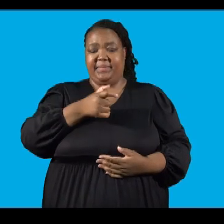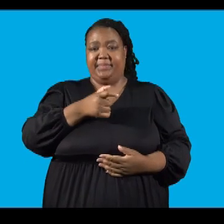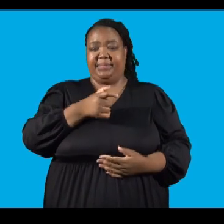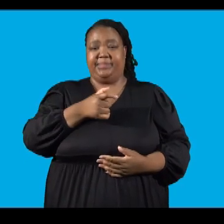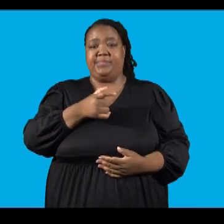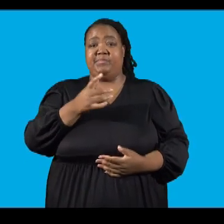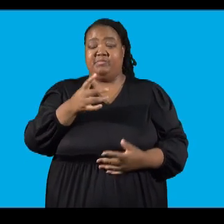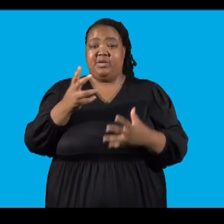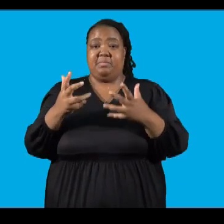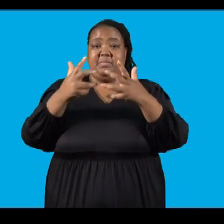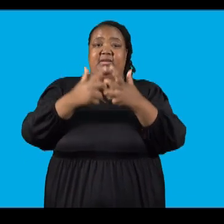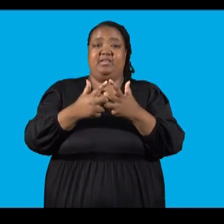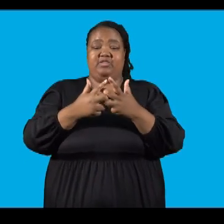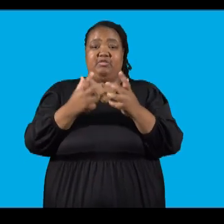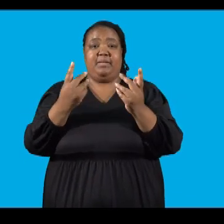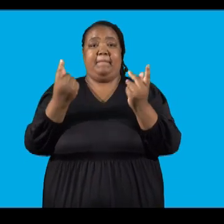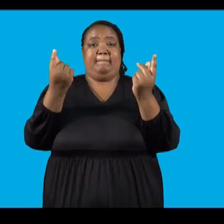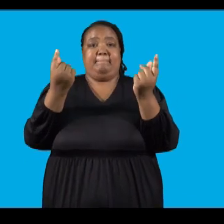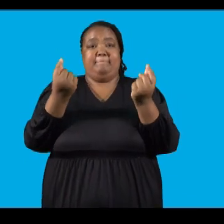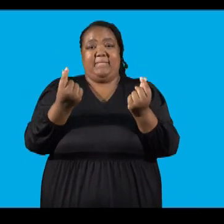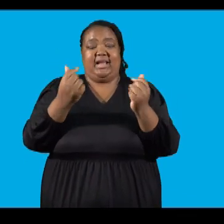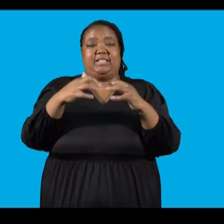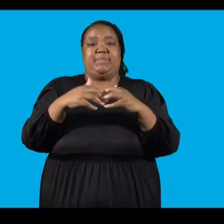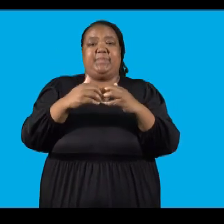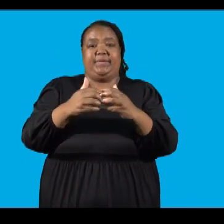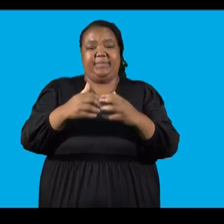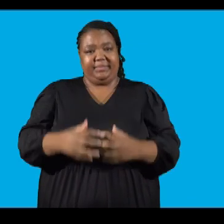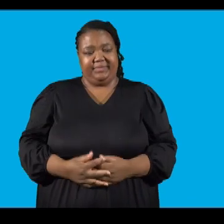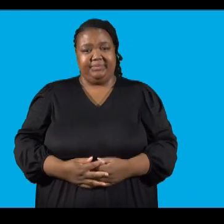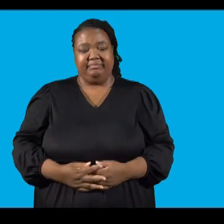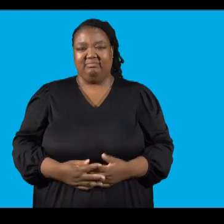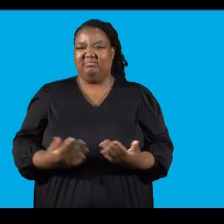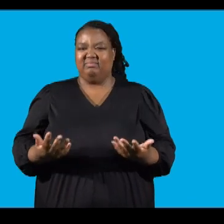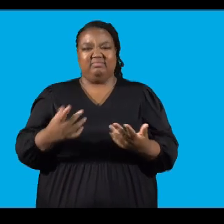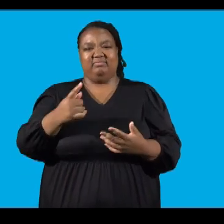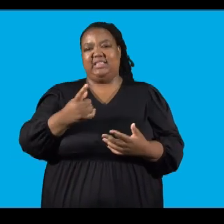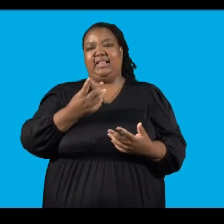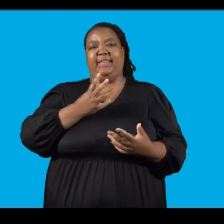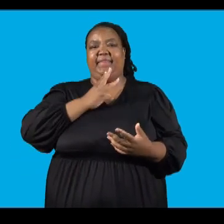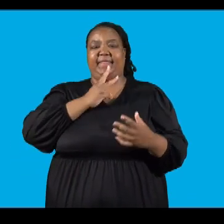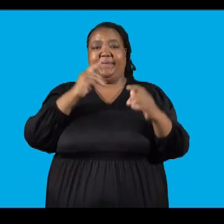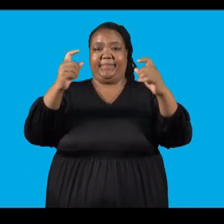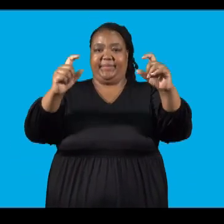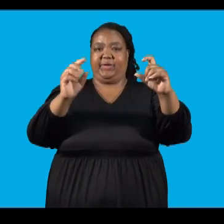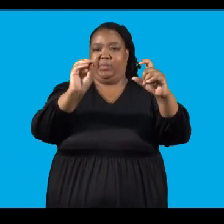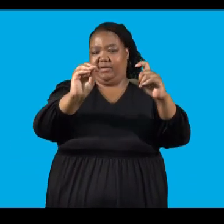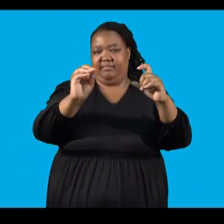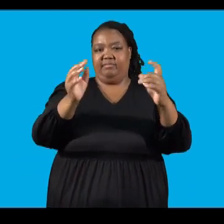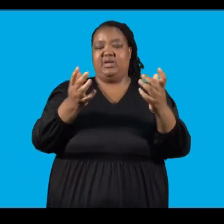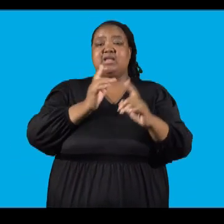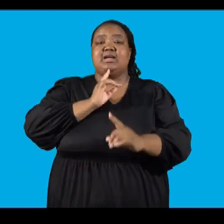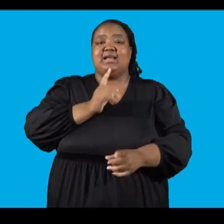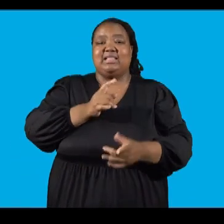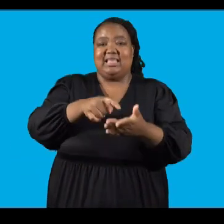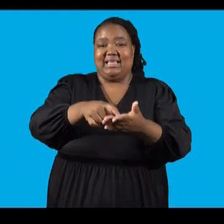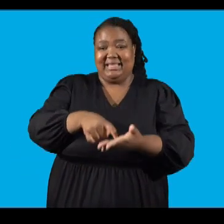term in the extract that relates to price formation. So this is a given. We get it from the